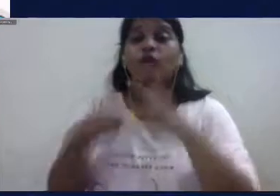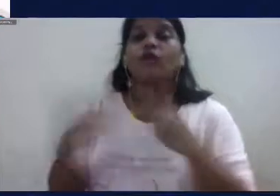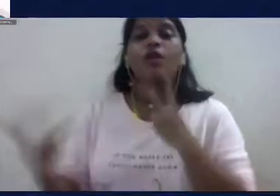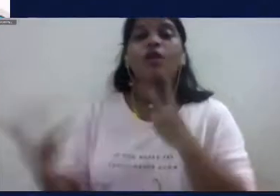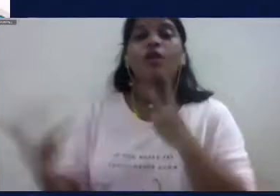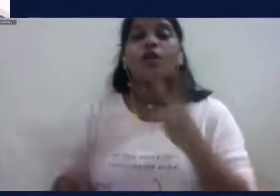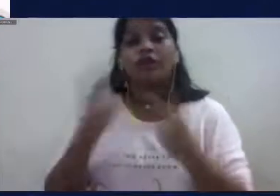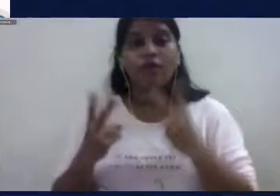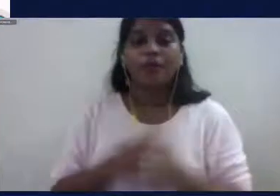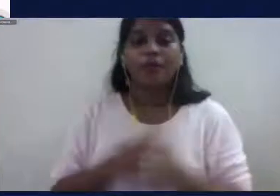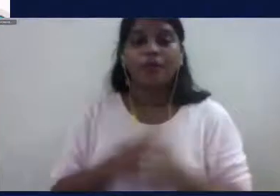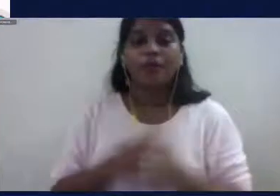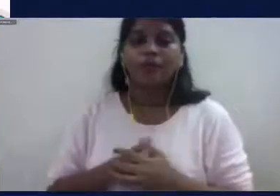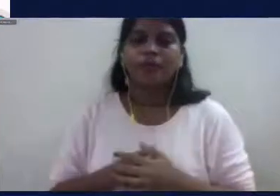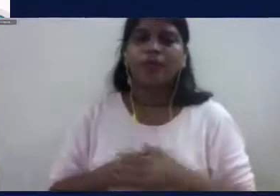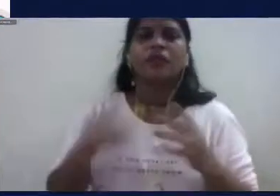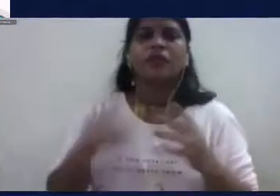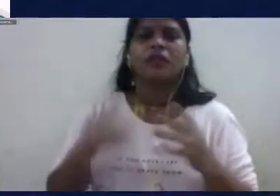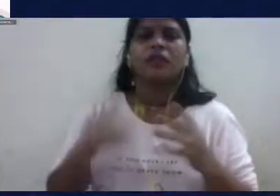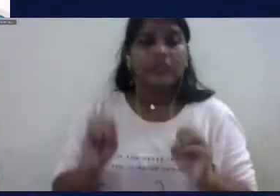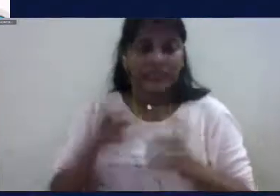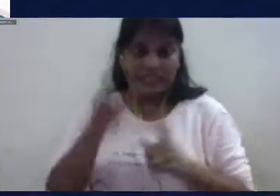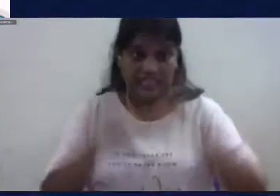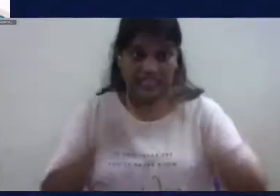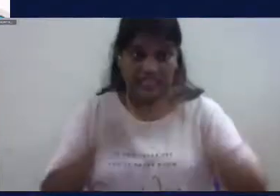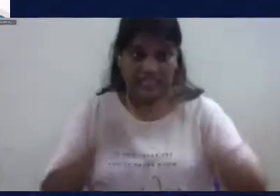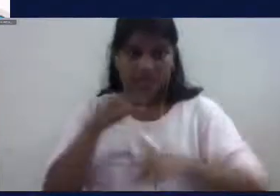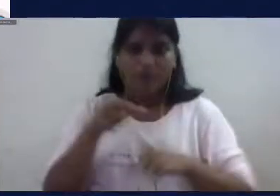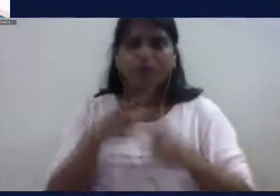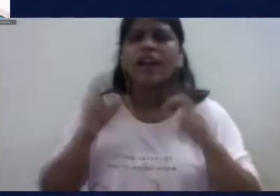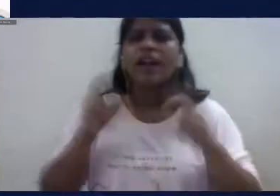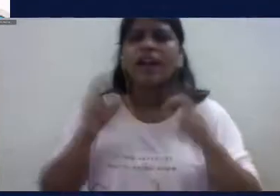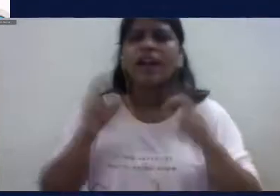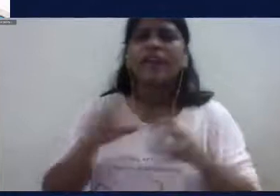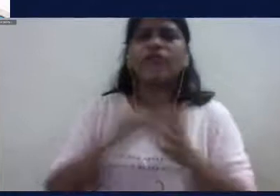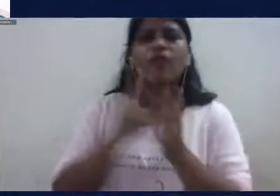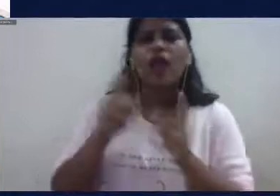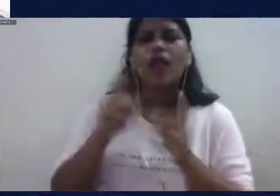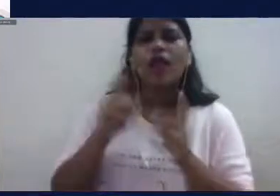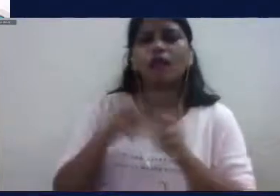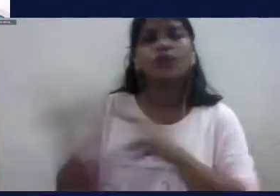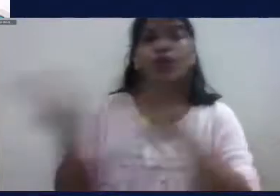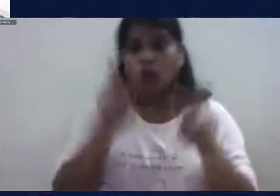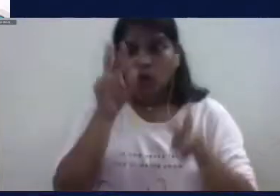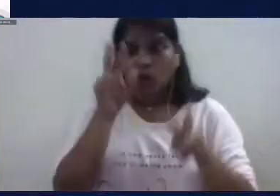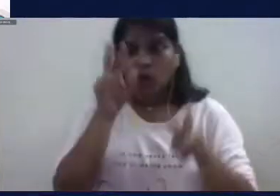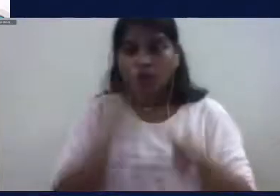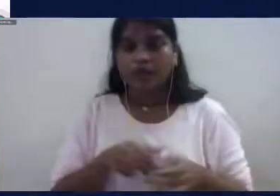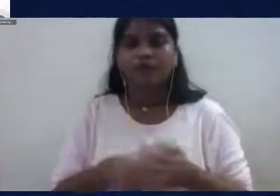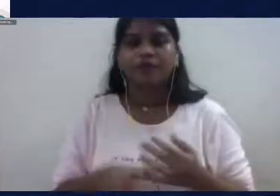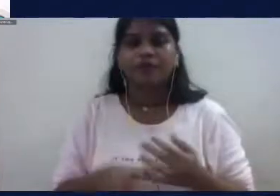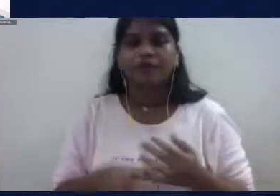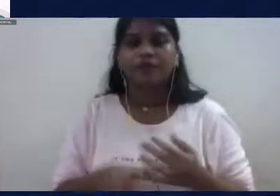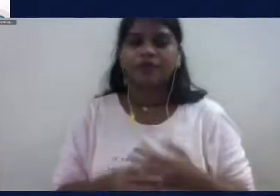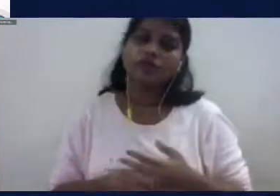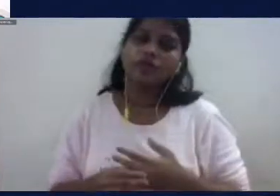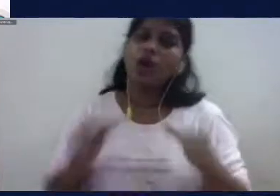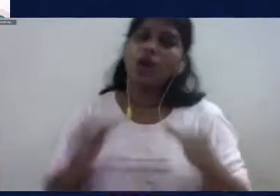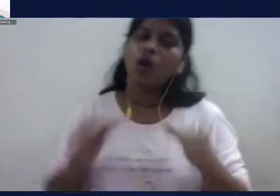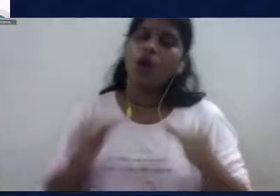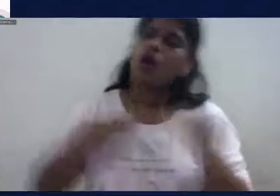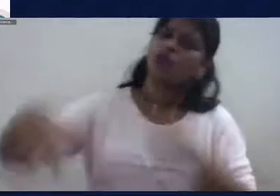there, Bain and Company put together what kind of values that we can look at from across